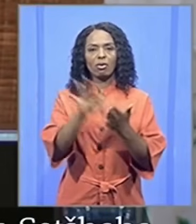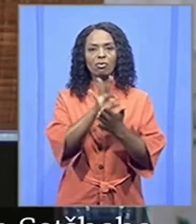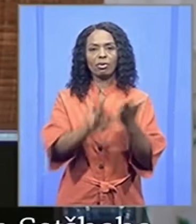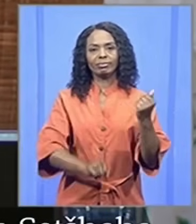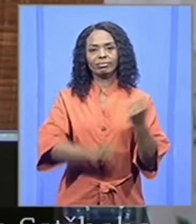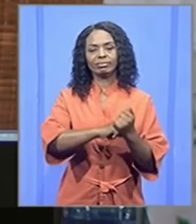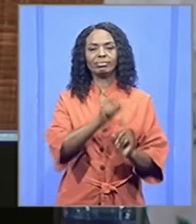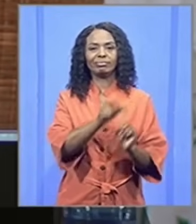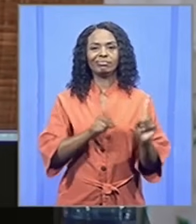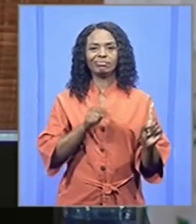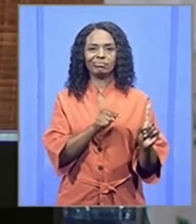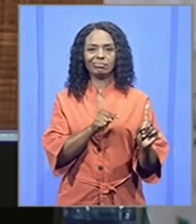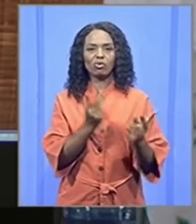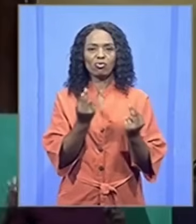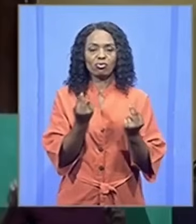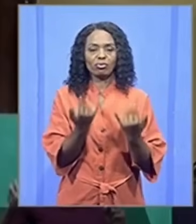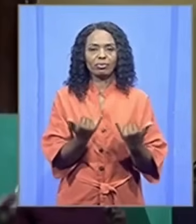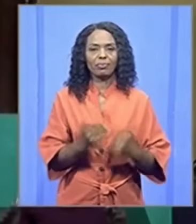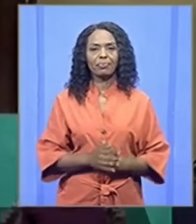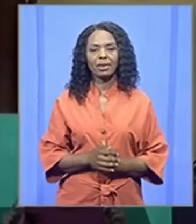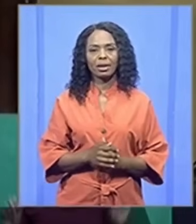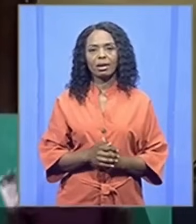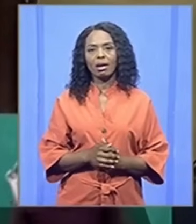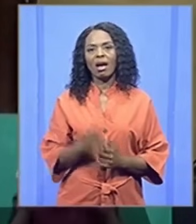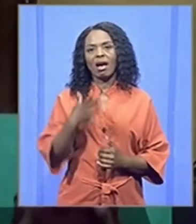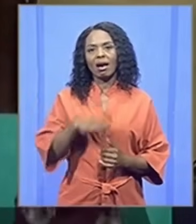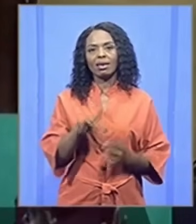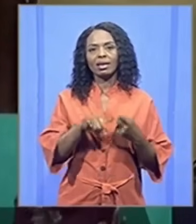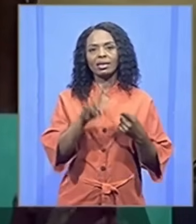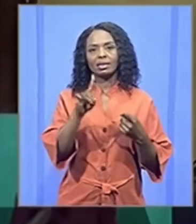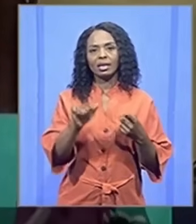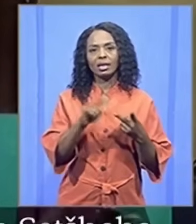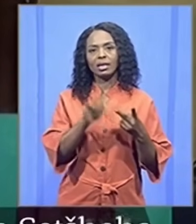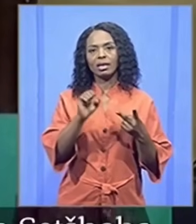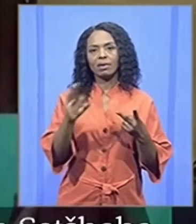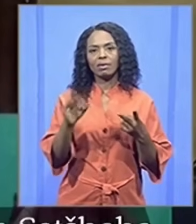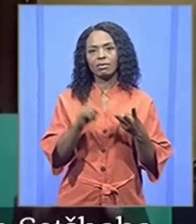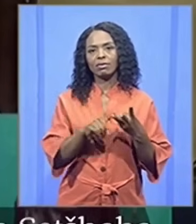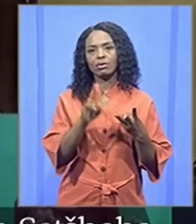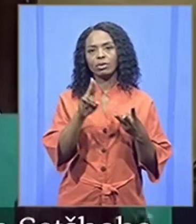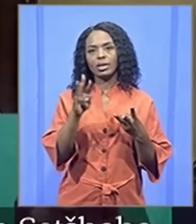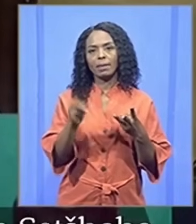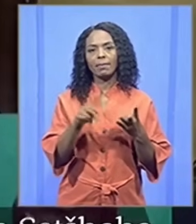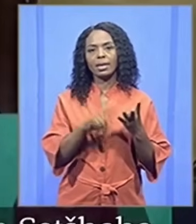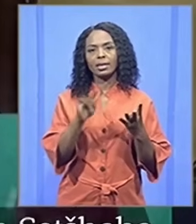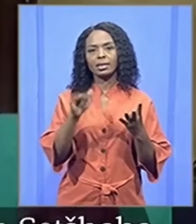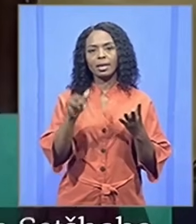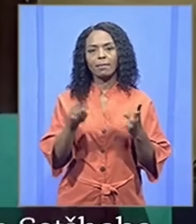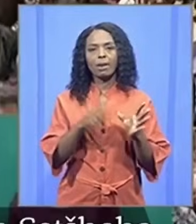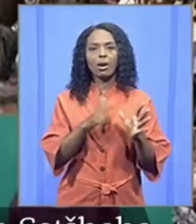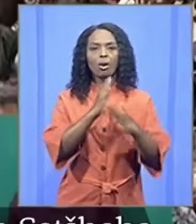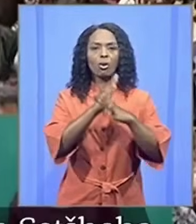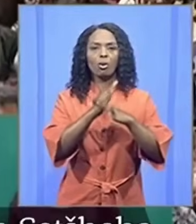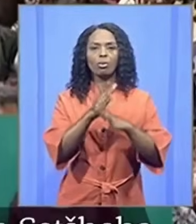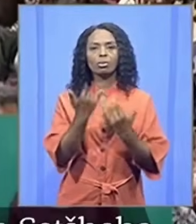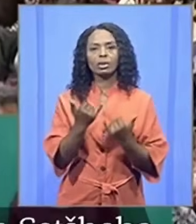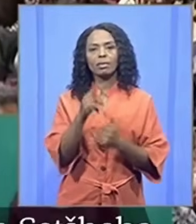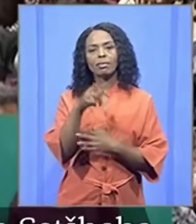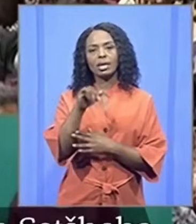mošireletši wa setšhaba o moswa. Ga gona maloko a DA, EFF, UTM, ATM, COPE